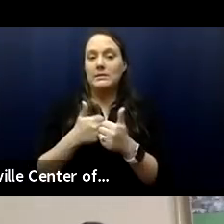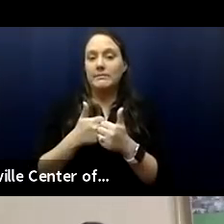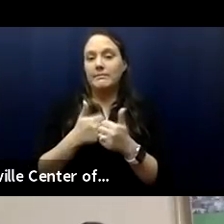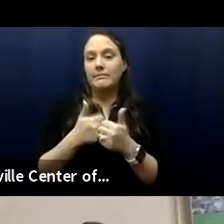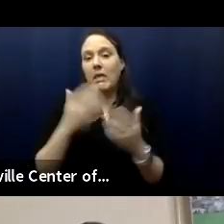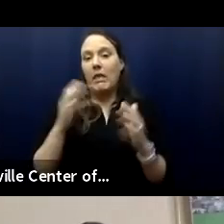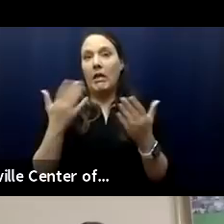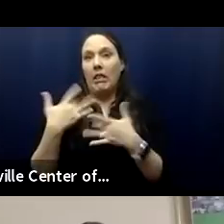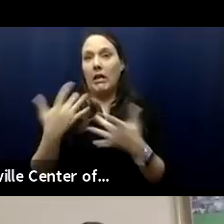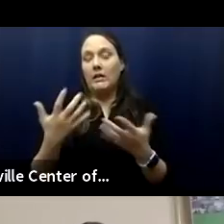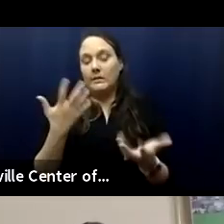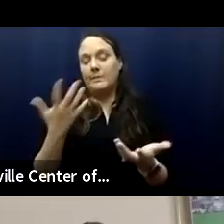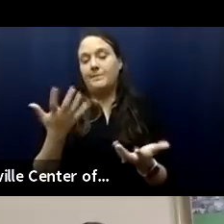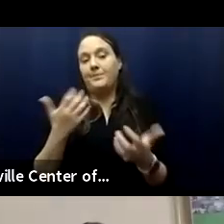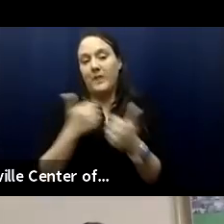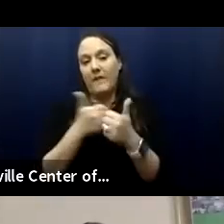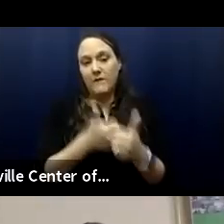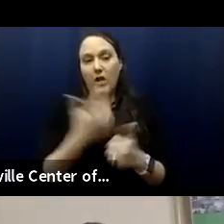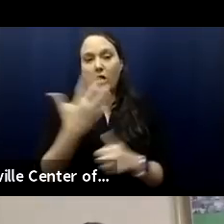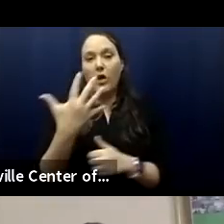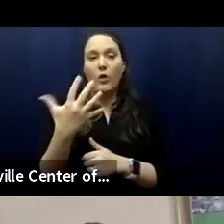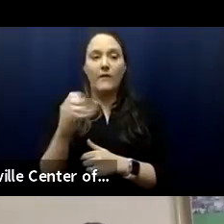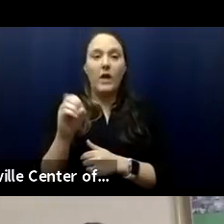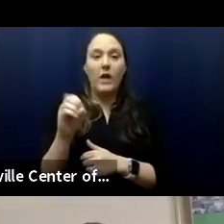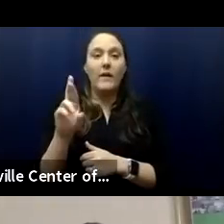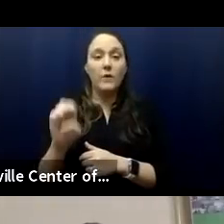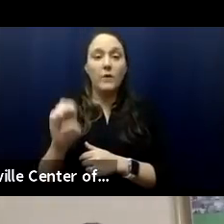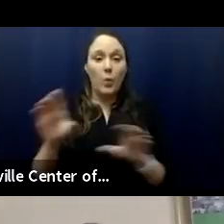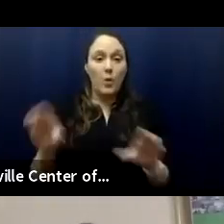core actions. And in response to